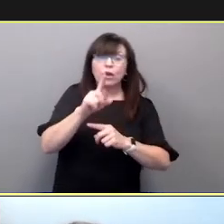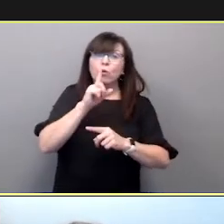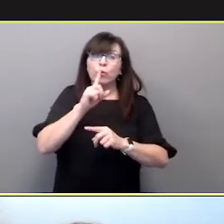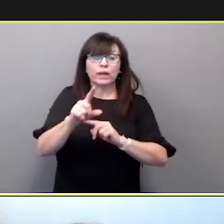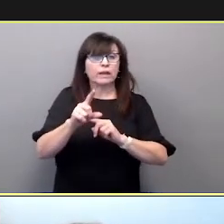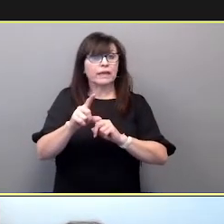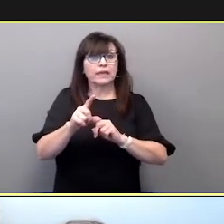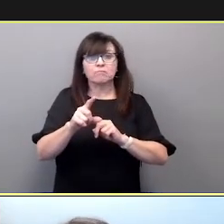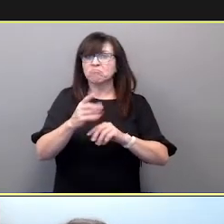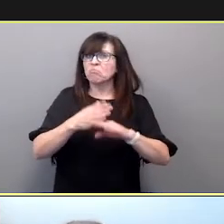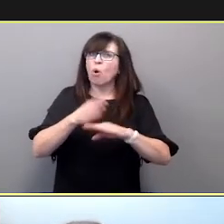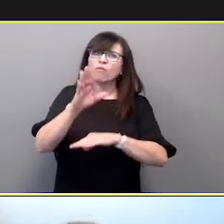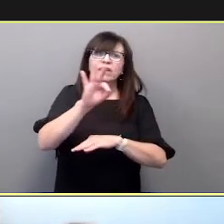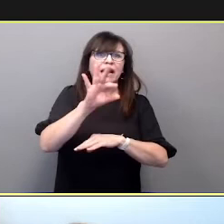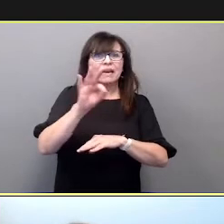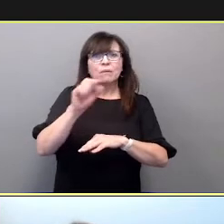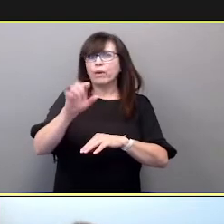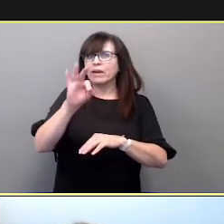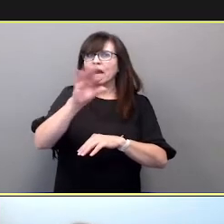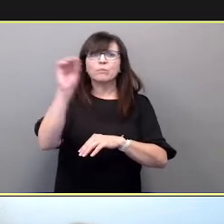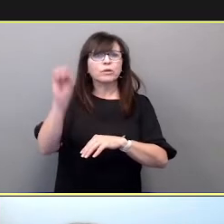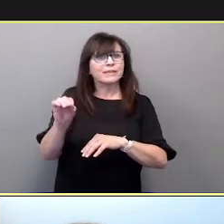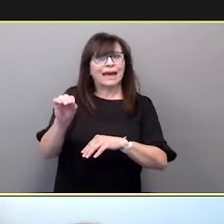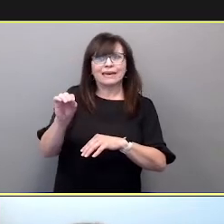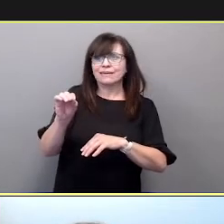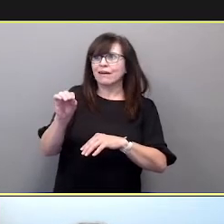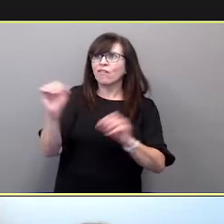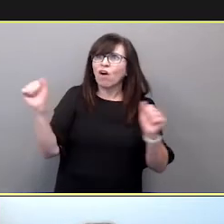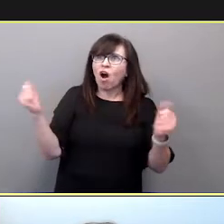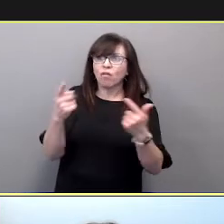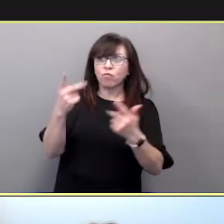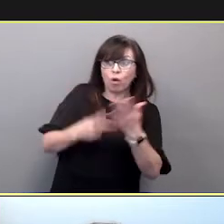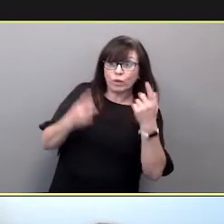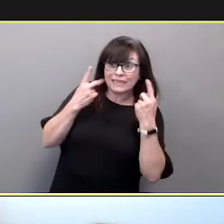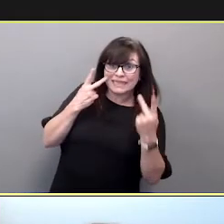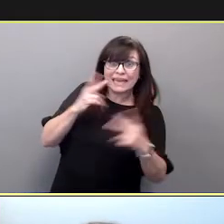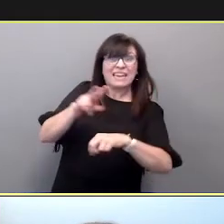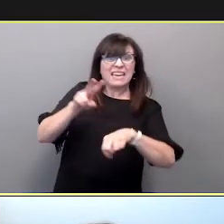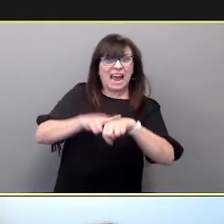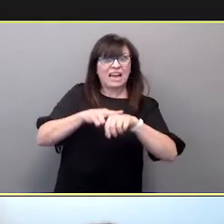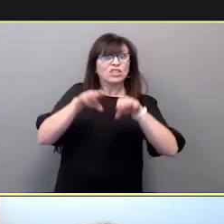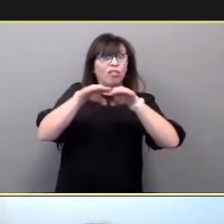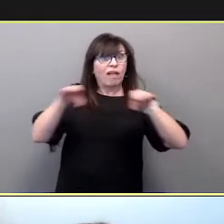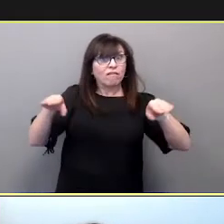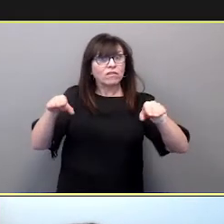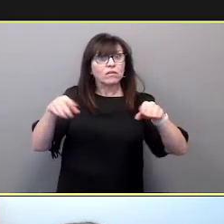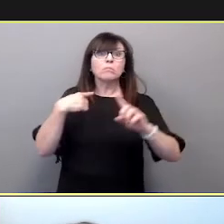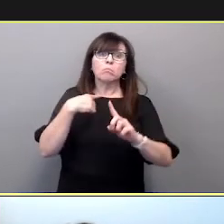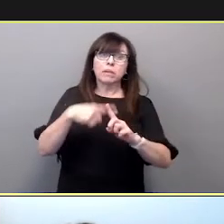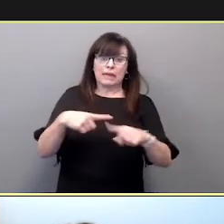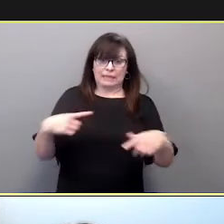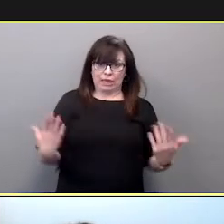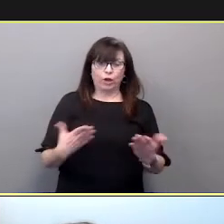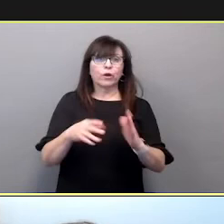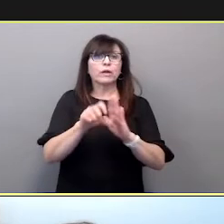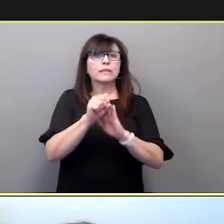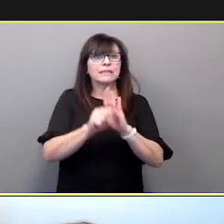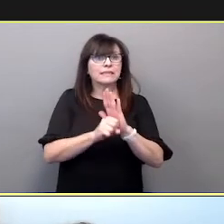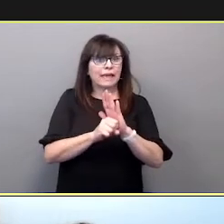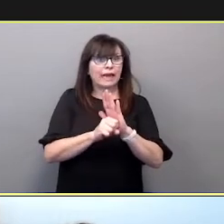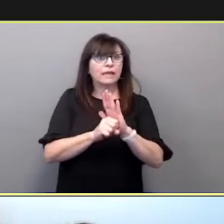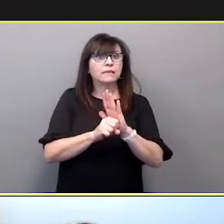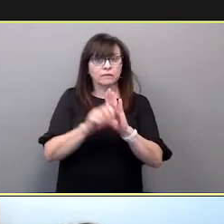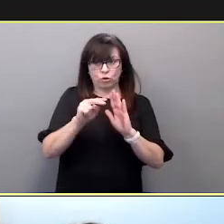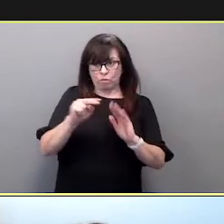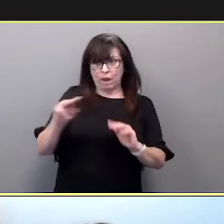over 99.9%. I think what we're seeing at a national level, and then also what we're seeing